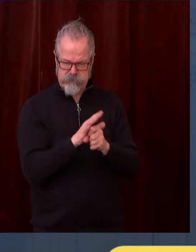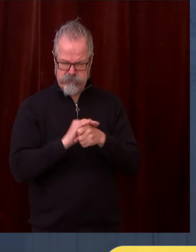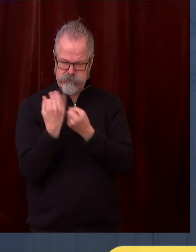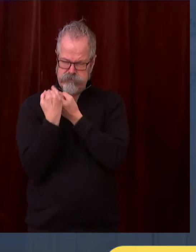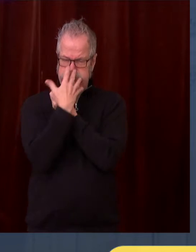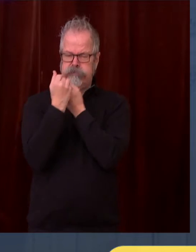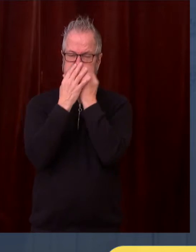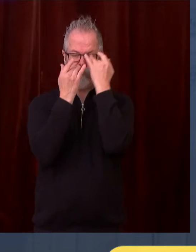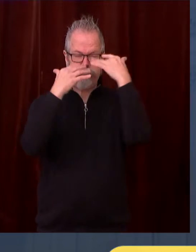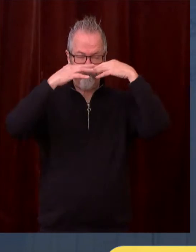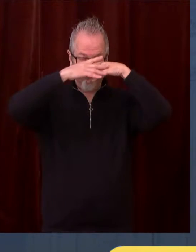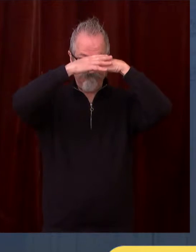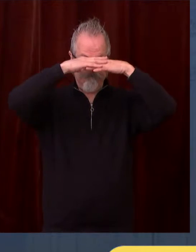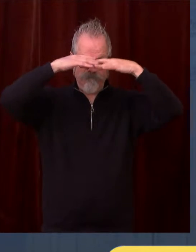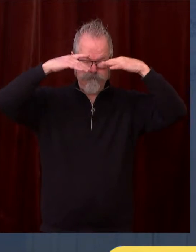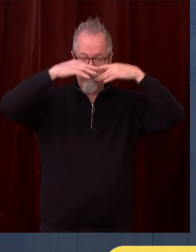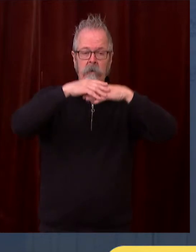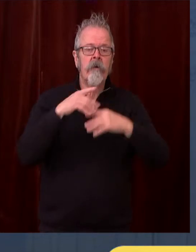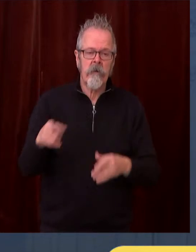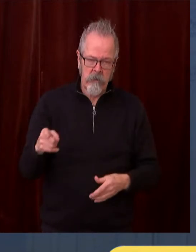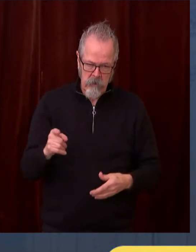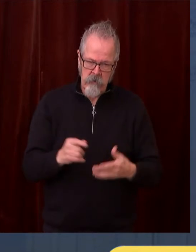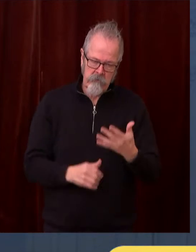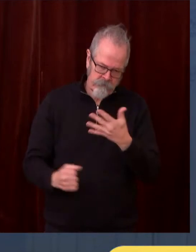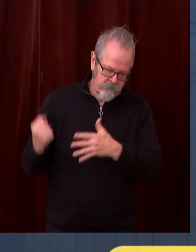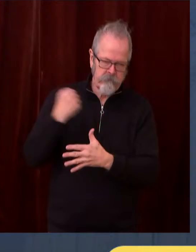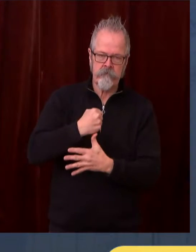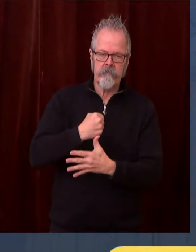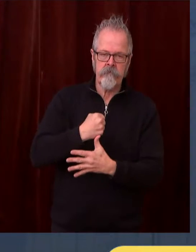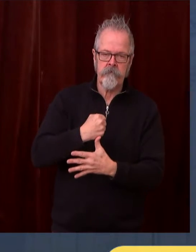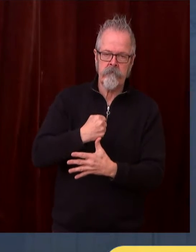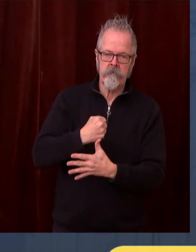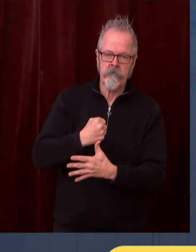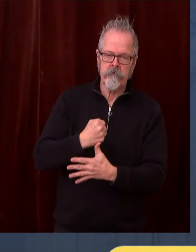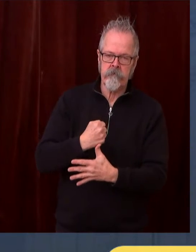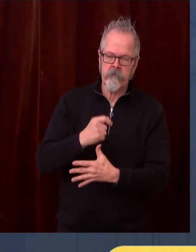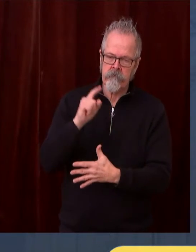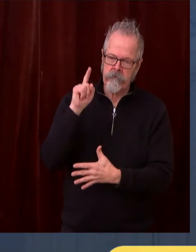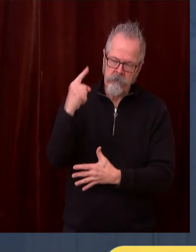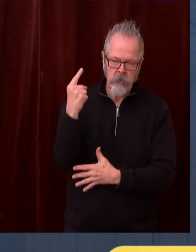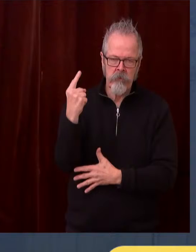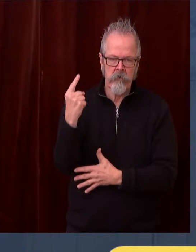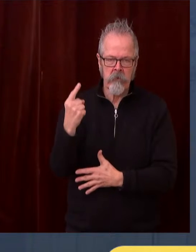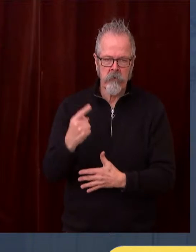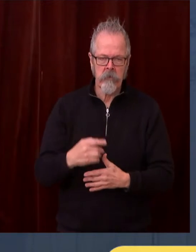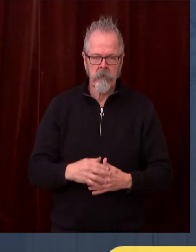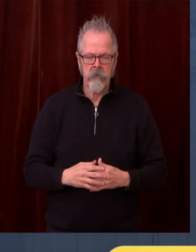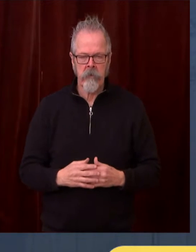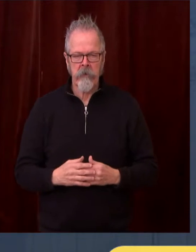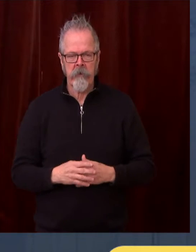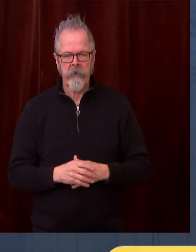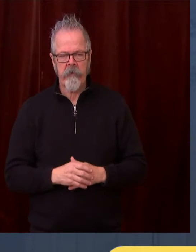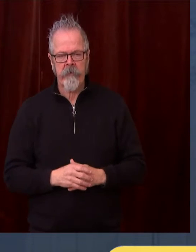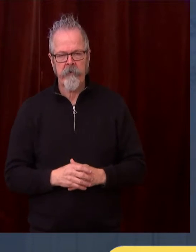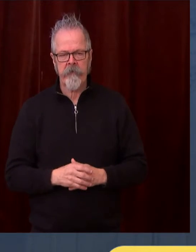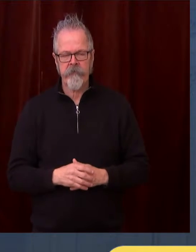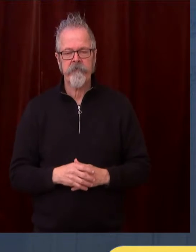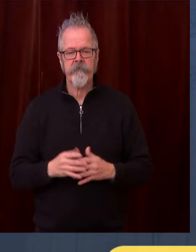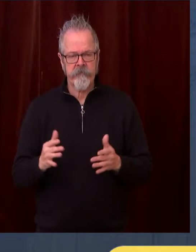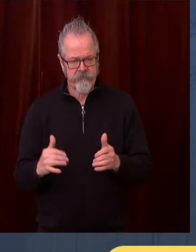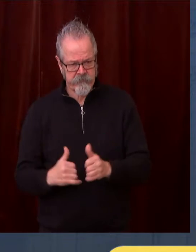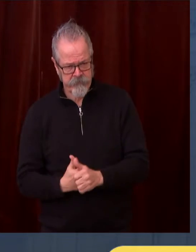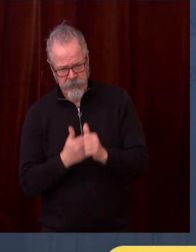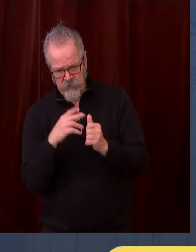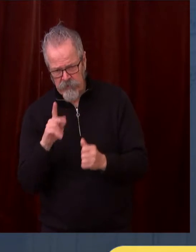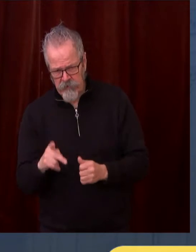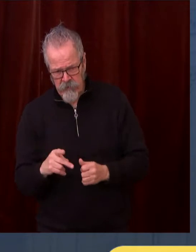All right. Up next, we'll go to a follow-up from Austin Jenkins. Go ahead, Austin. Oh, thanks very much. Governor, could you